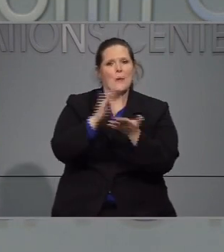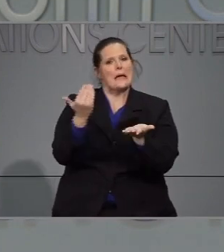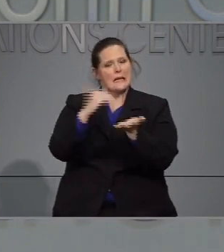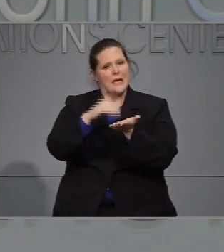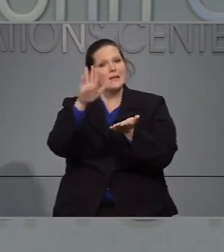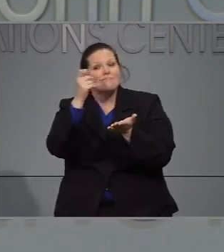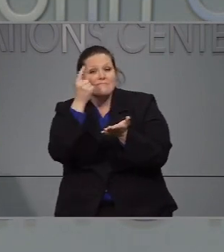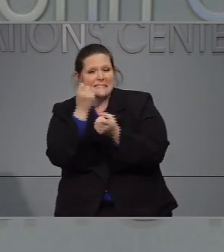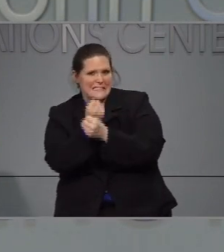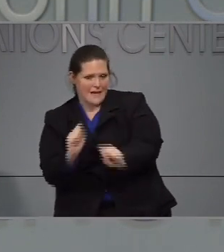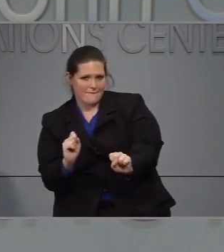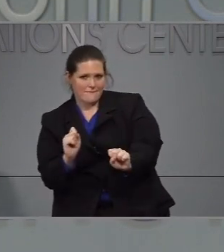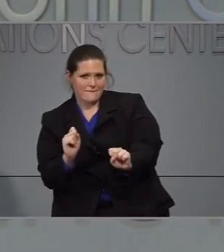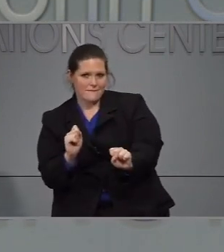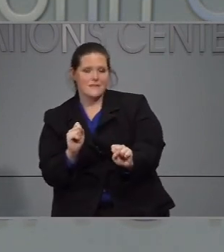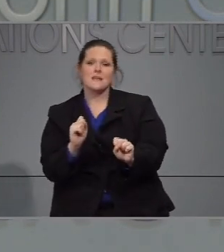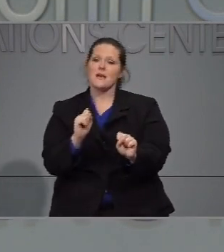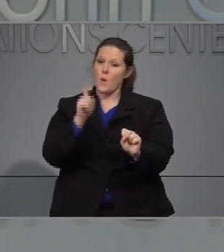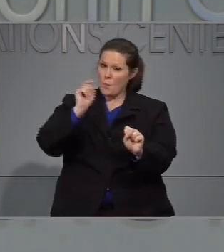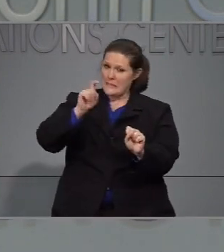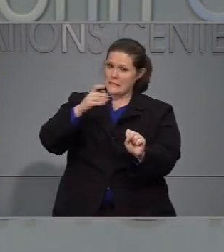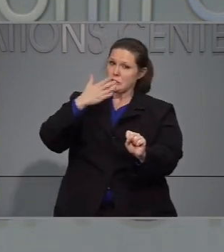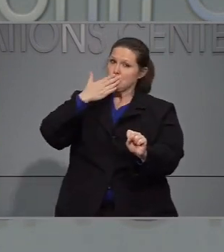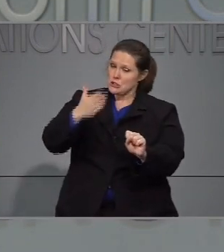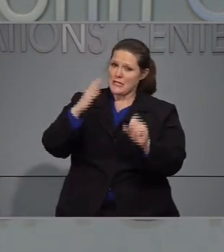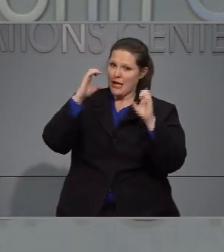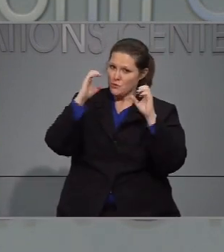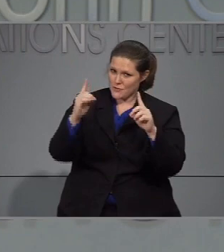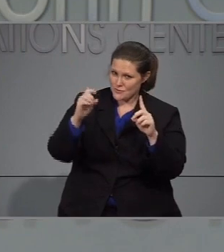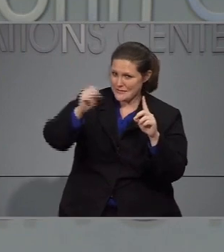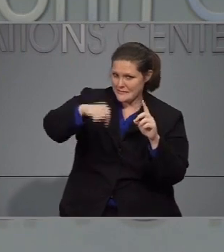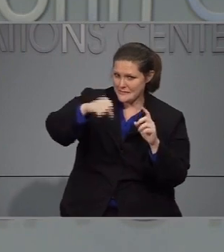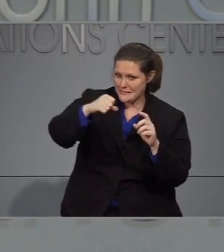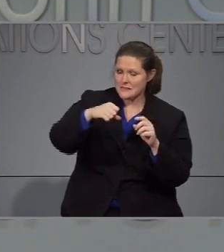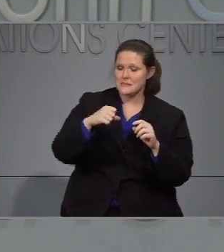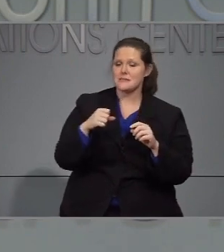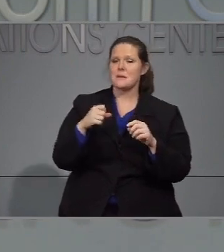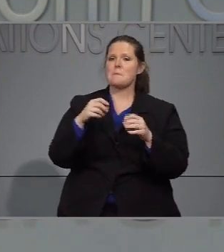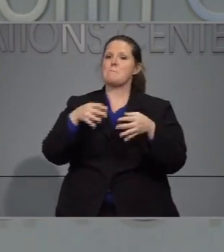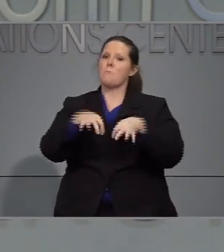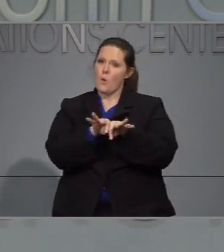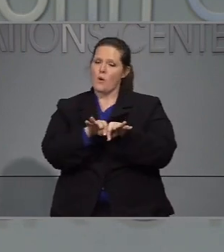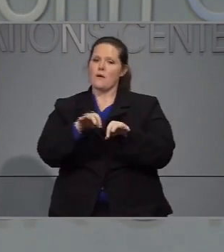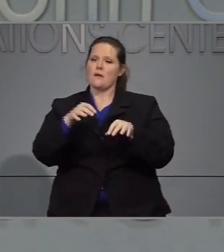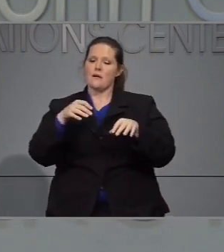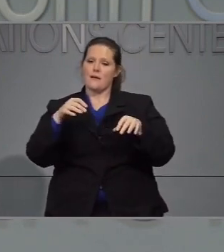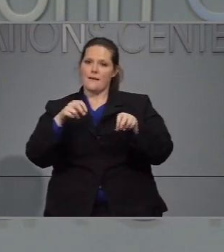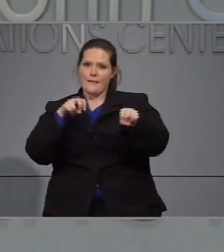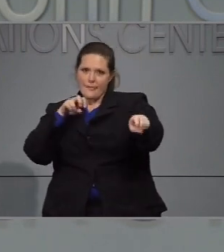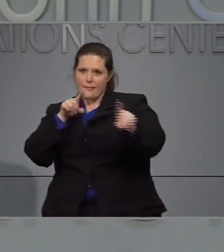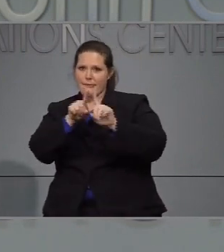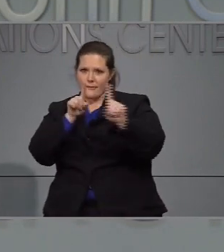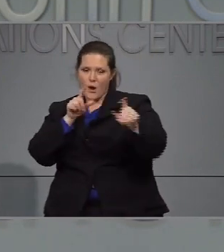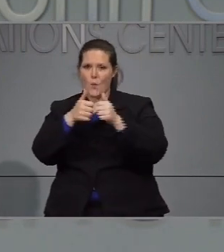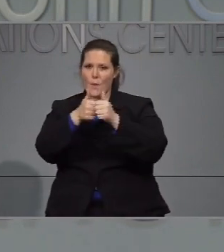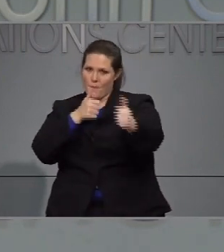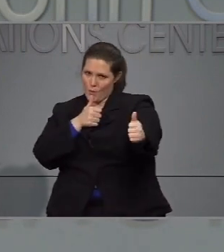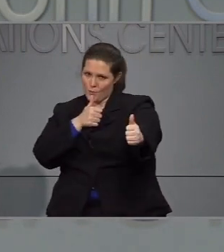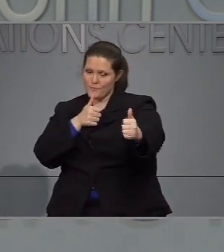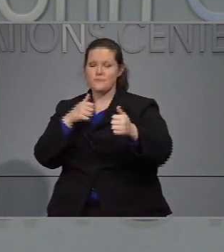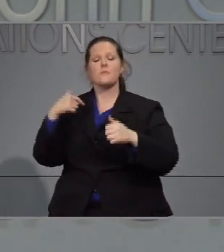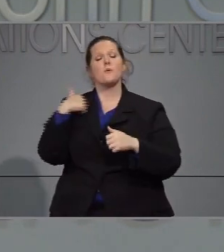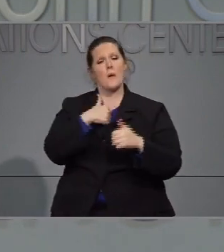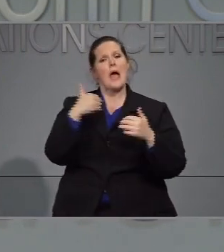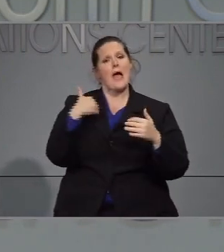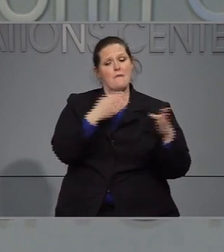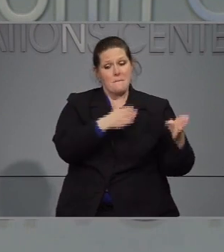get as good of education as possible, and that's going to involve some remote learning. Even with our Plan B, which